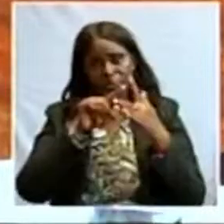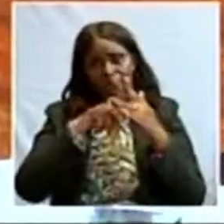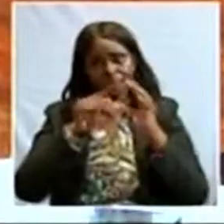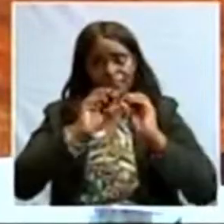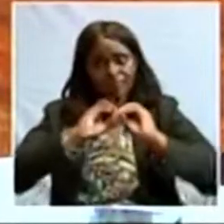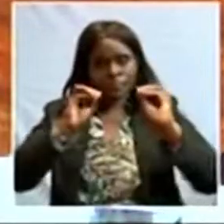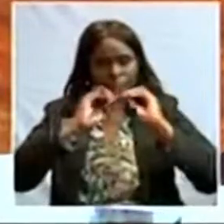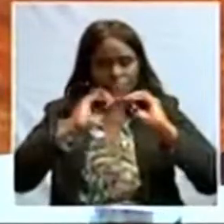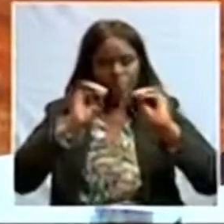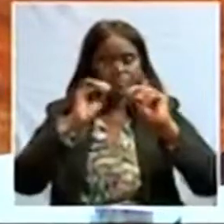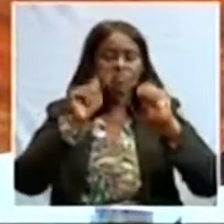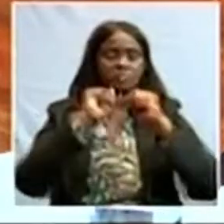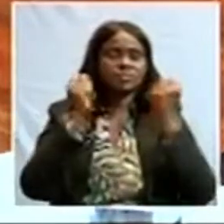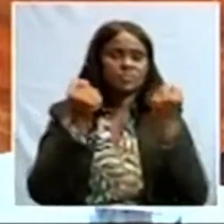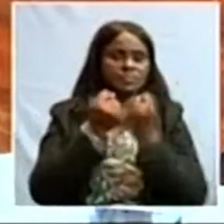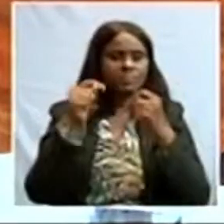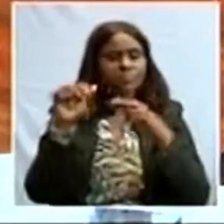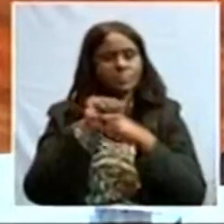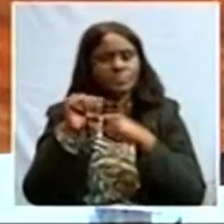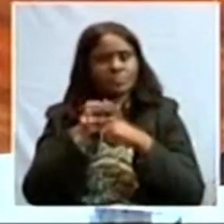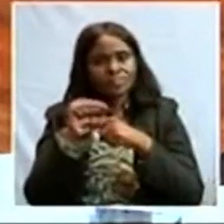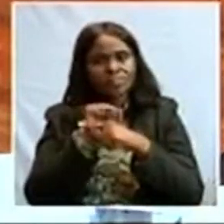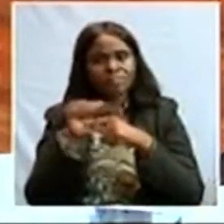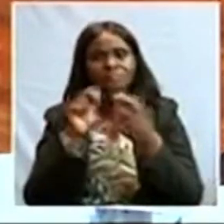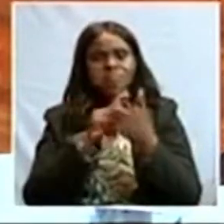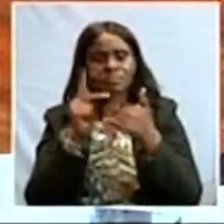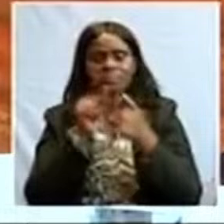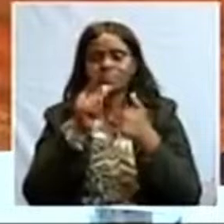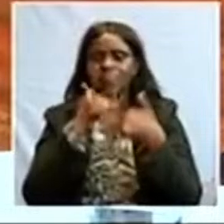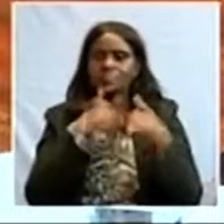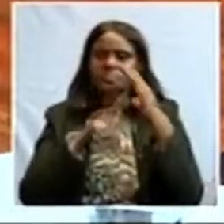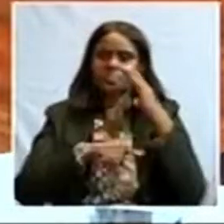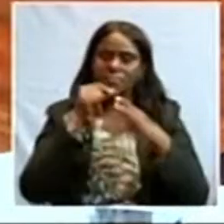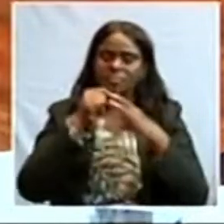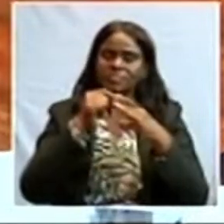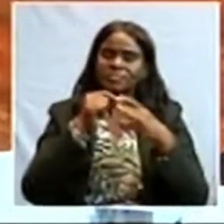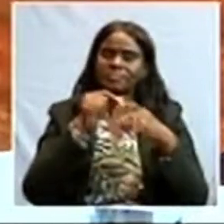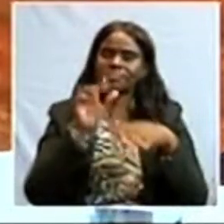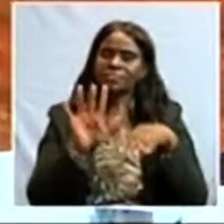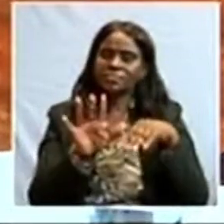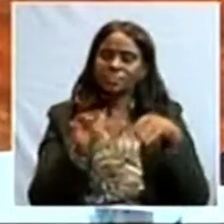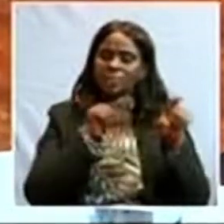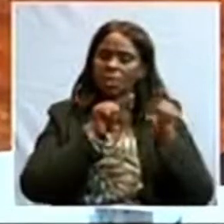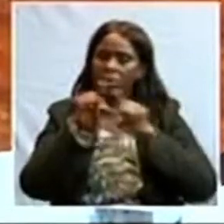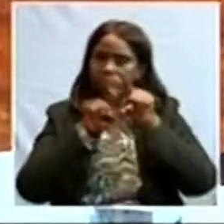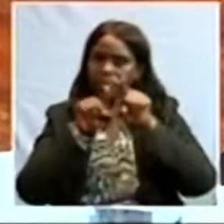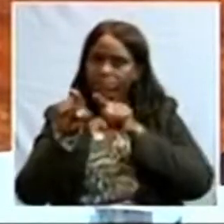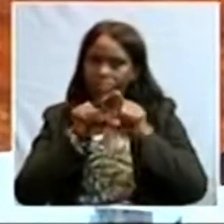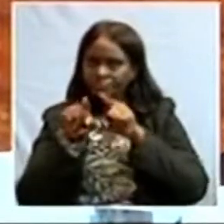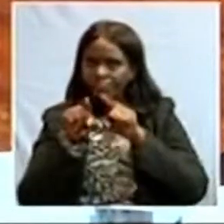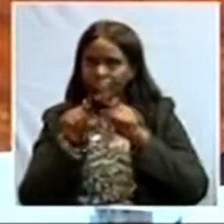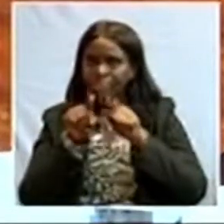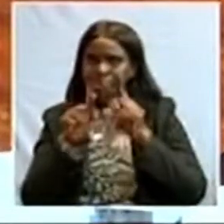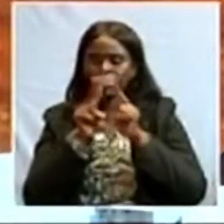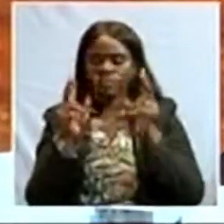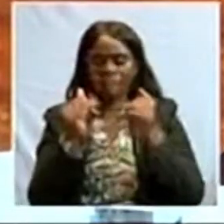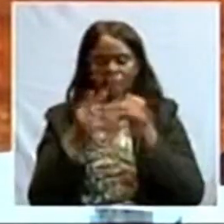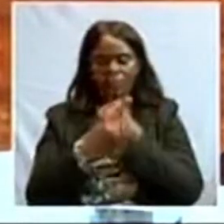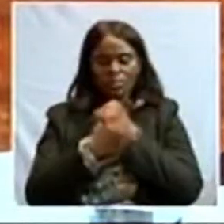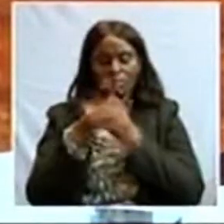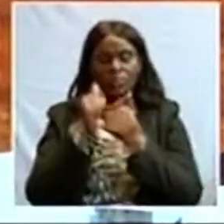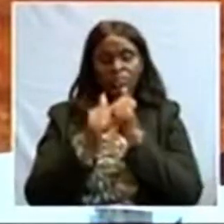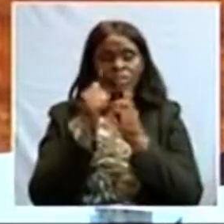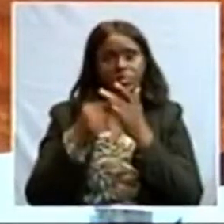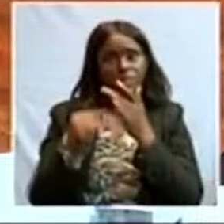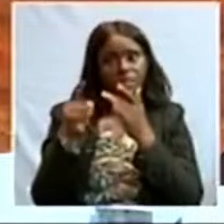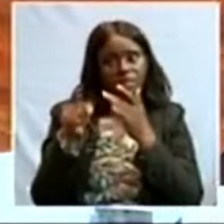coaching training sessions, you have formed leagues. So the department which